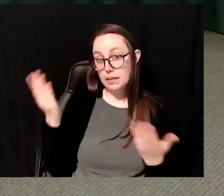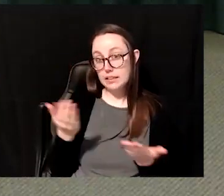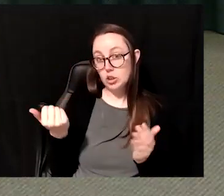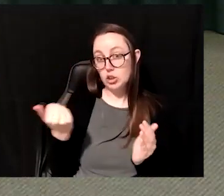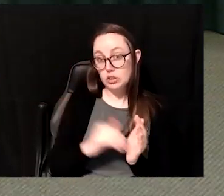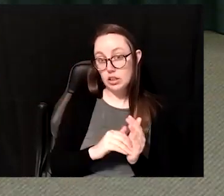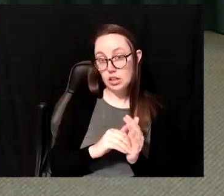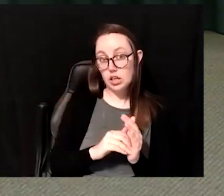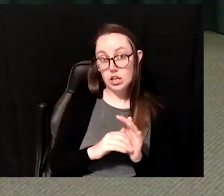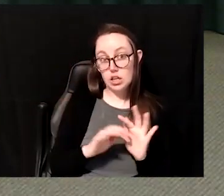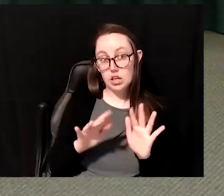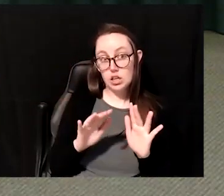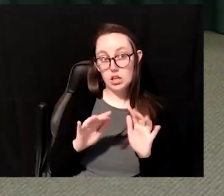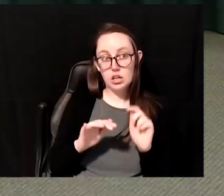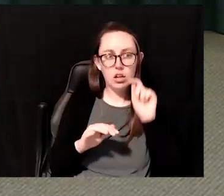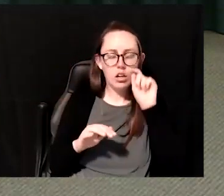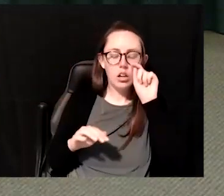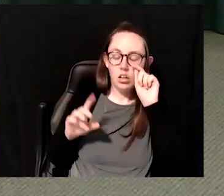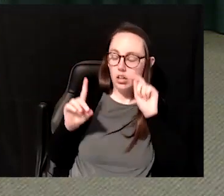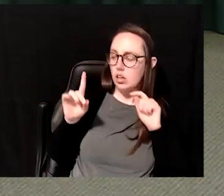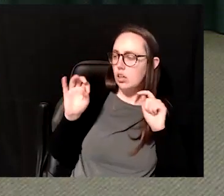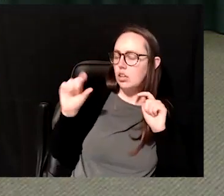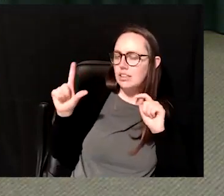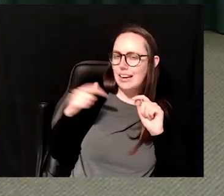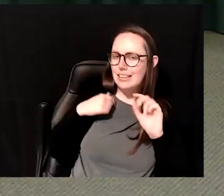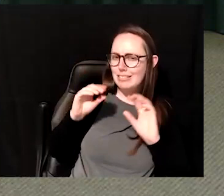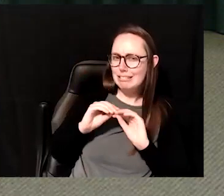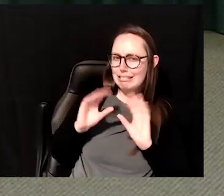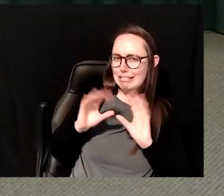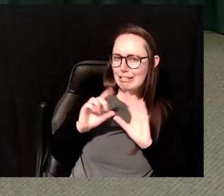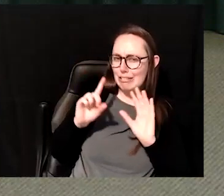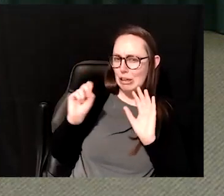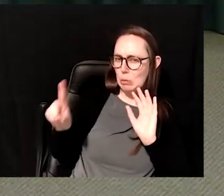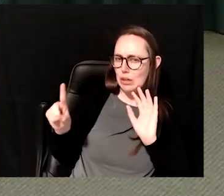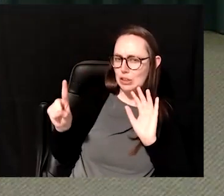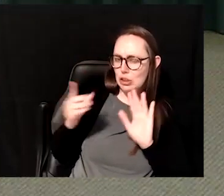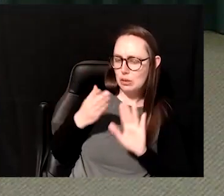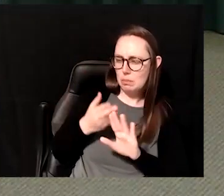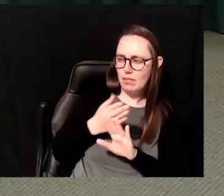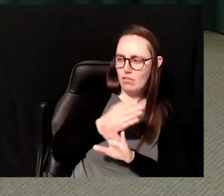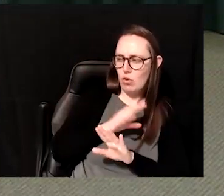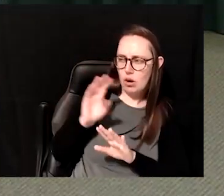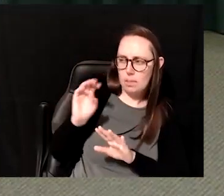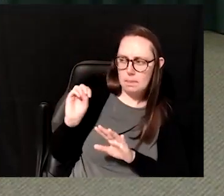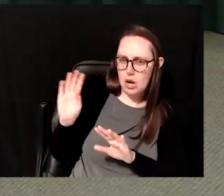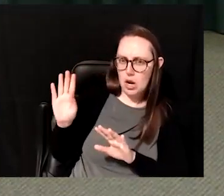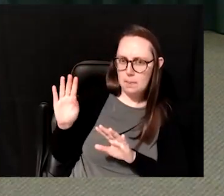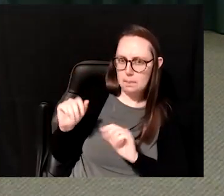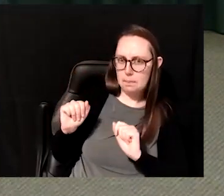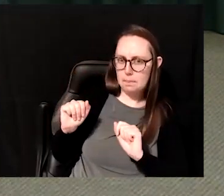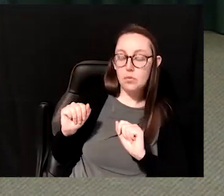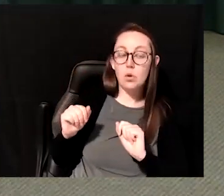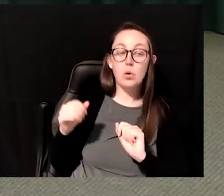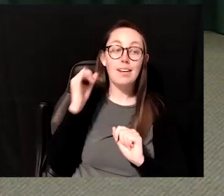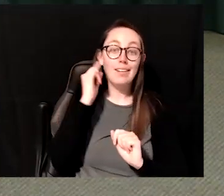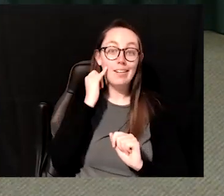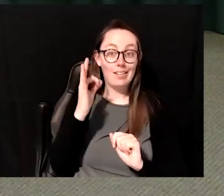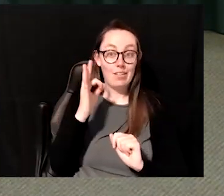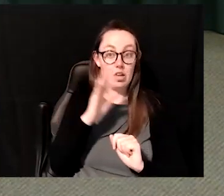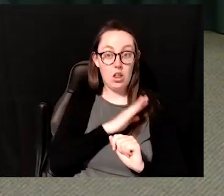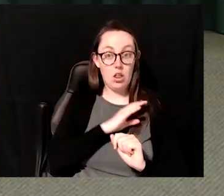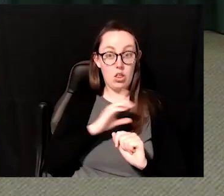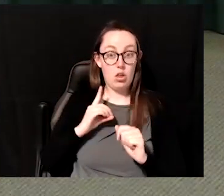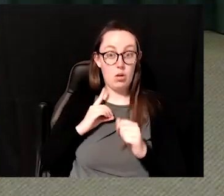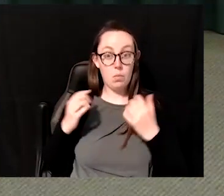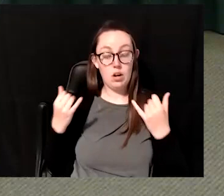question about what John just said a clarifying question yeah before we go to Bob yeah so if this book tonight votes uh it's used